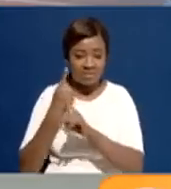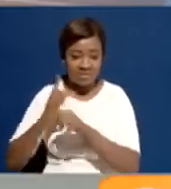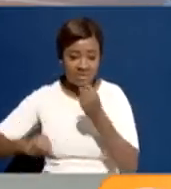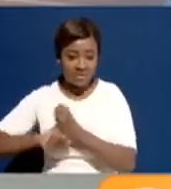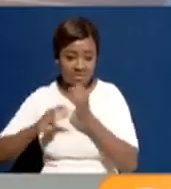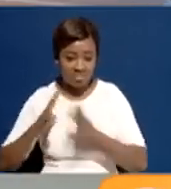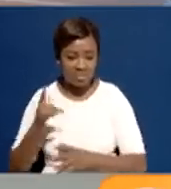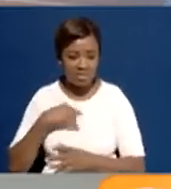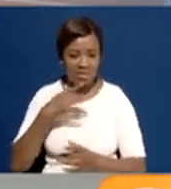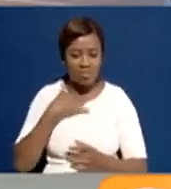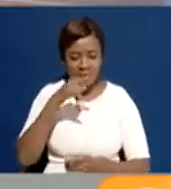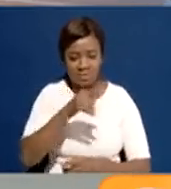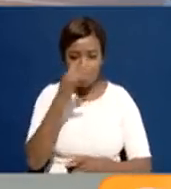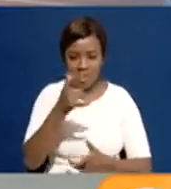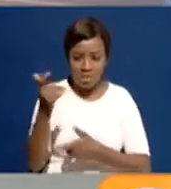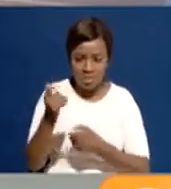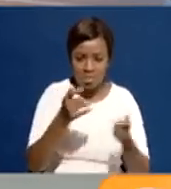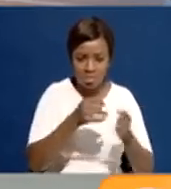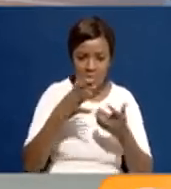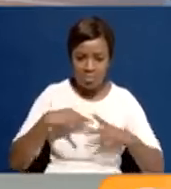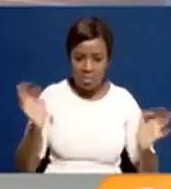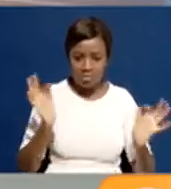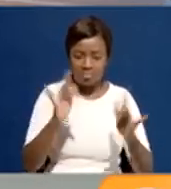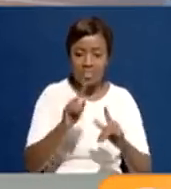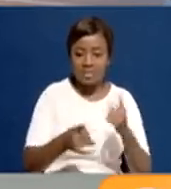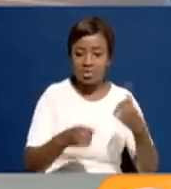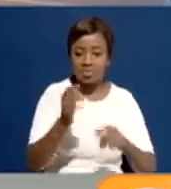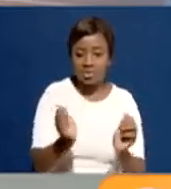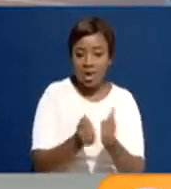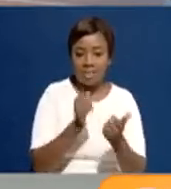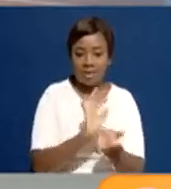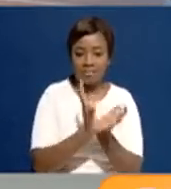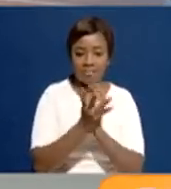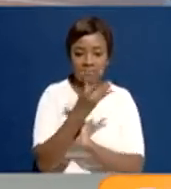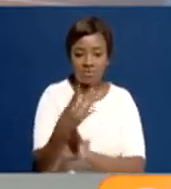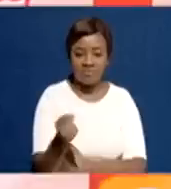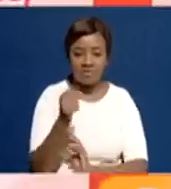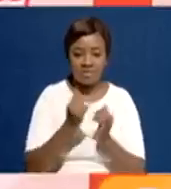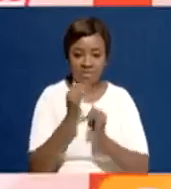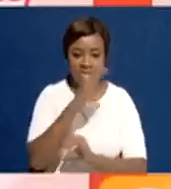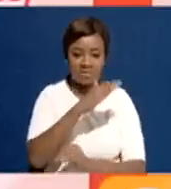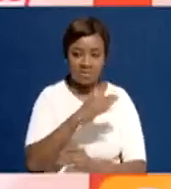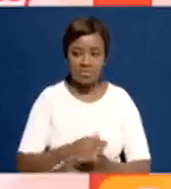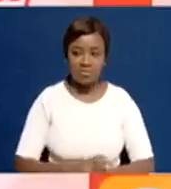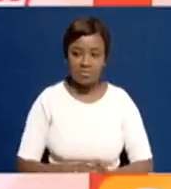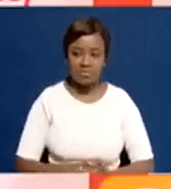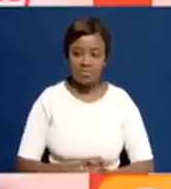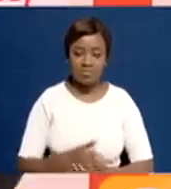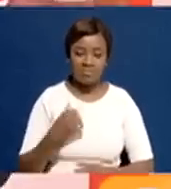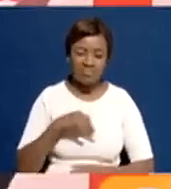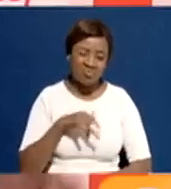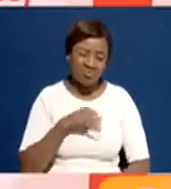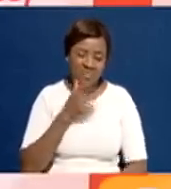pullers at Kasarani. The Kip Keino Classic will go down at the Kasarani Stadium on Saturday afternoon. We feel sorry